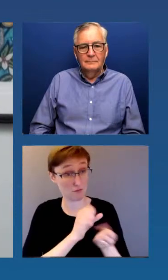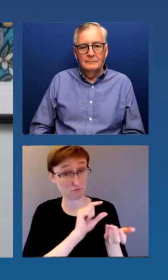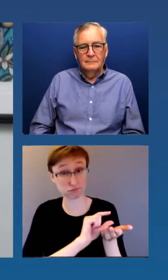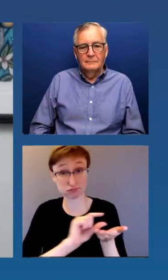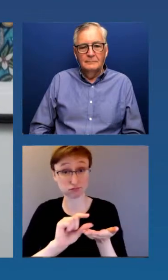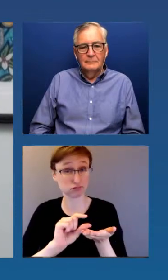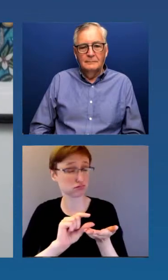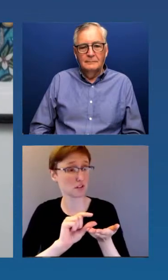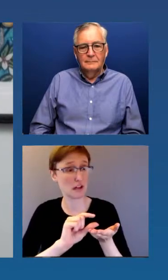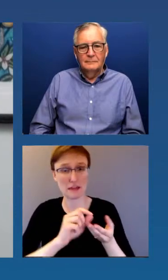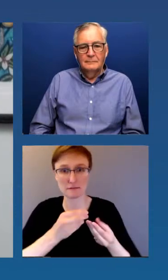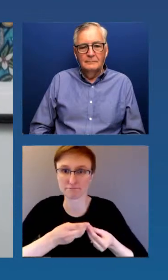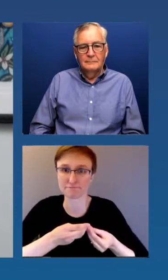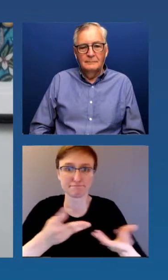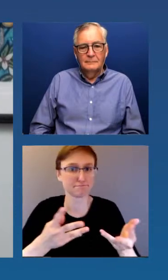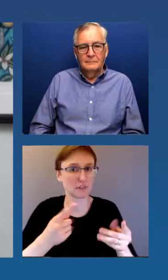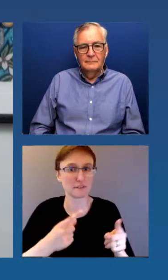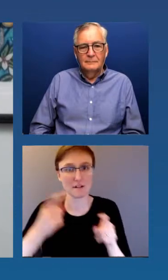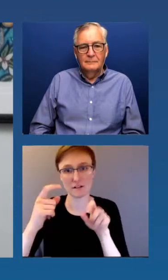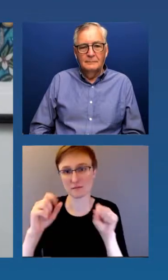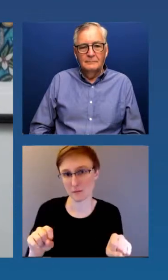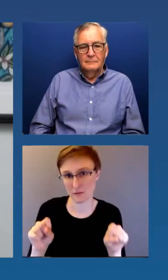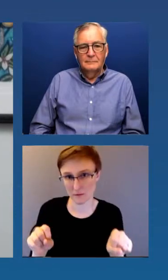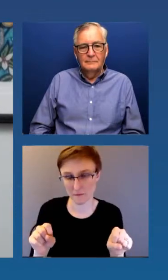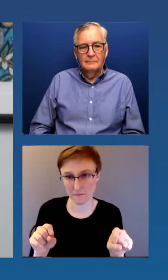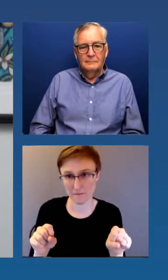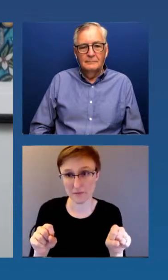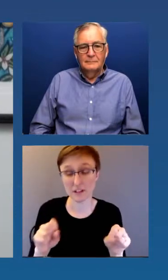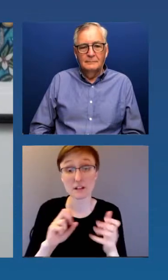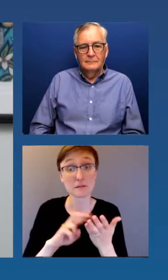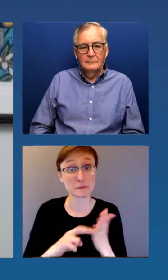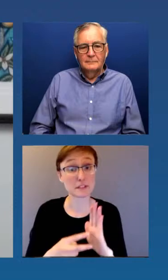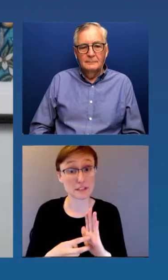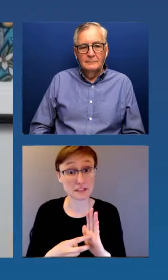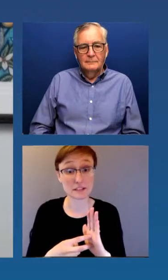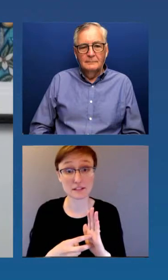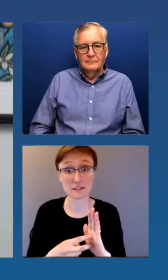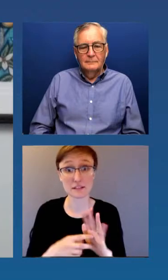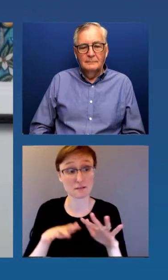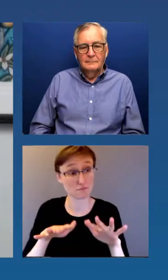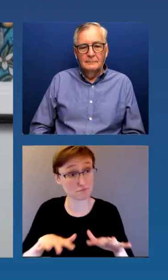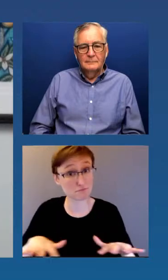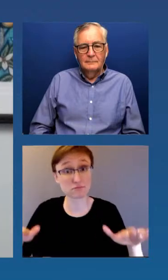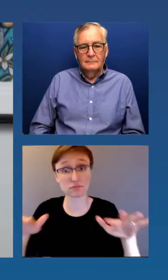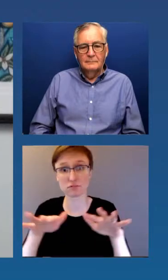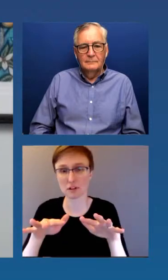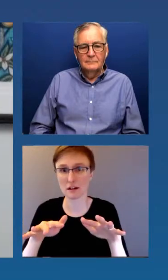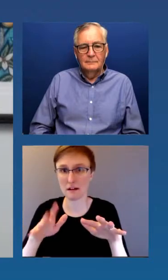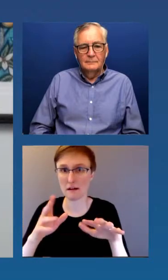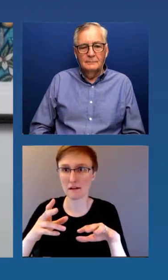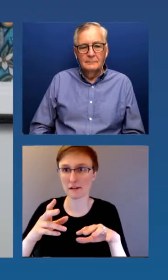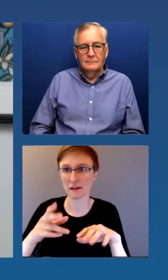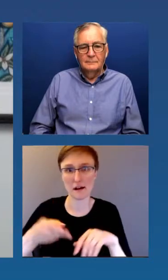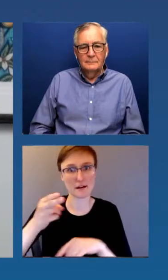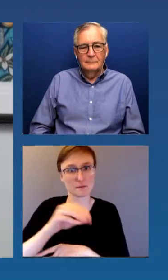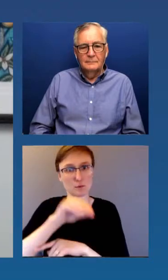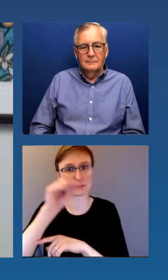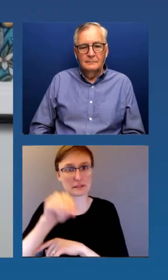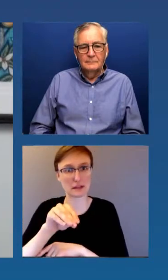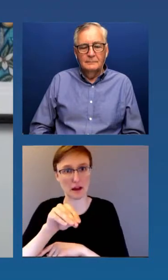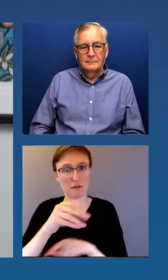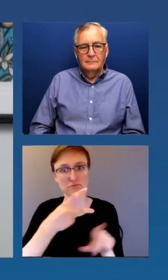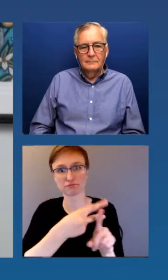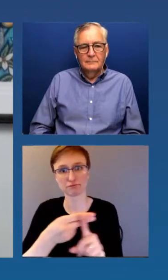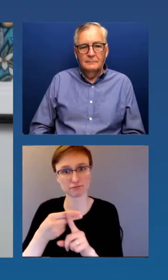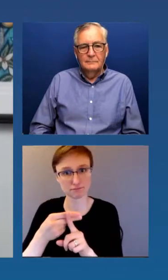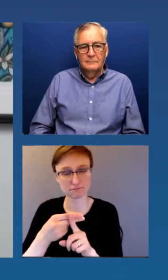And while that was effective in getting a large proportion of the population immunized quickly, it wasn't enough to make sure